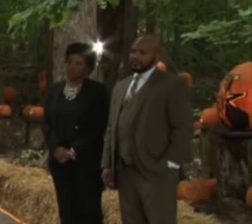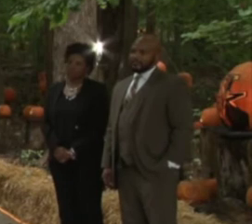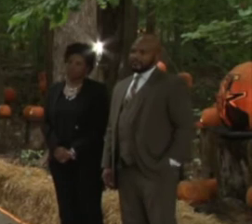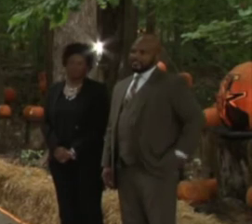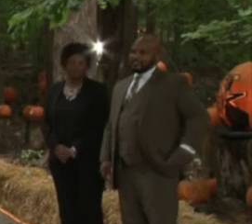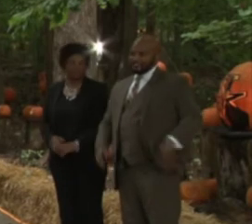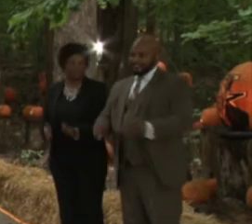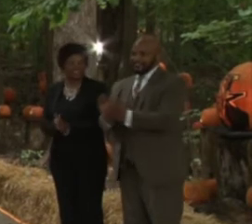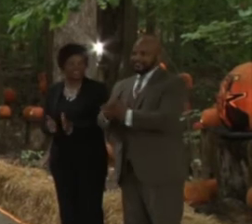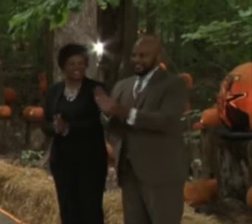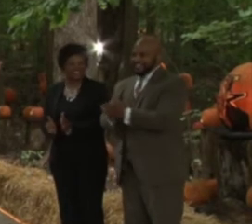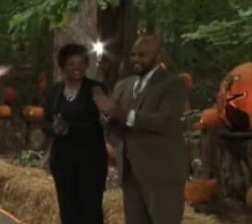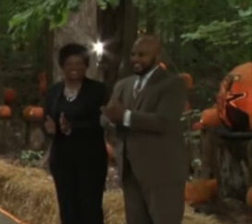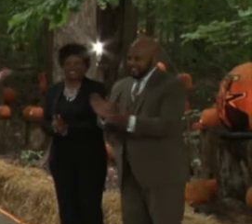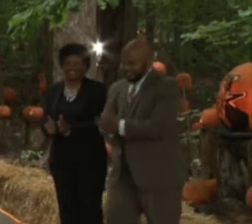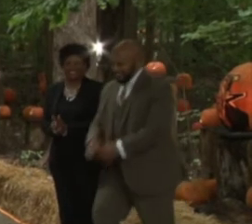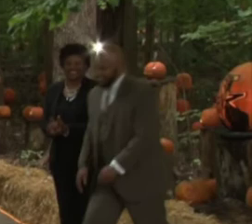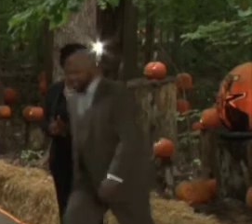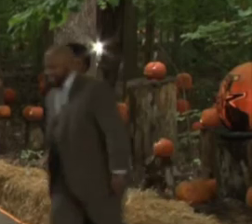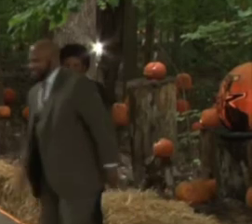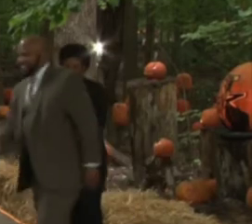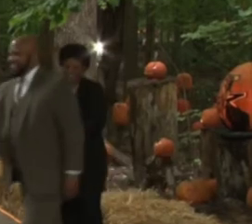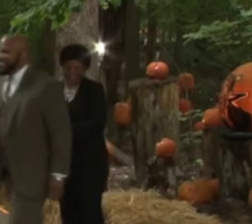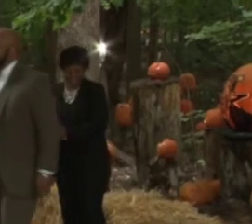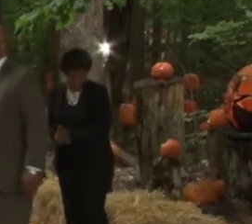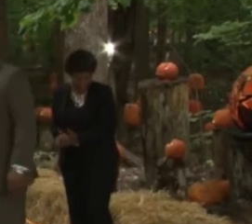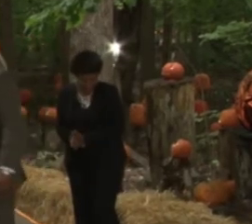welcome Vincent James.